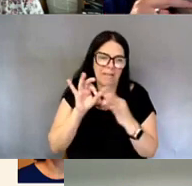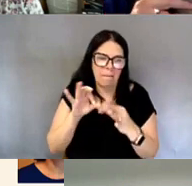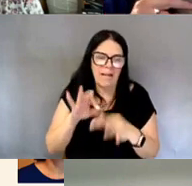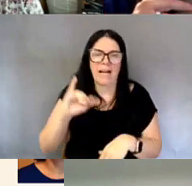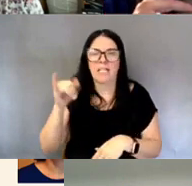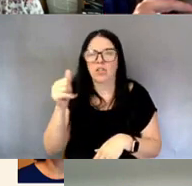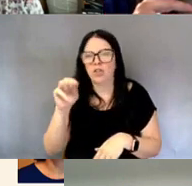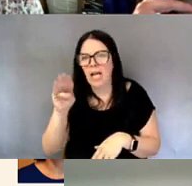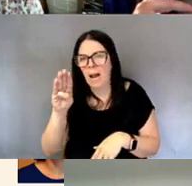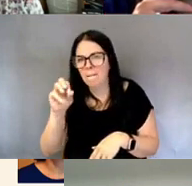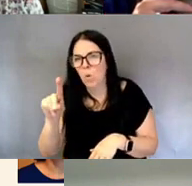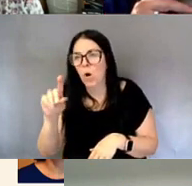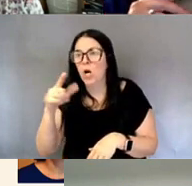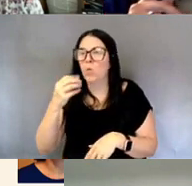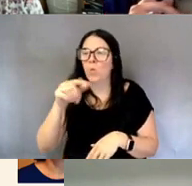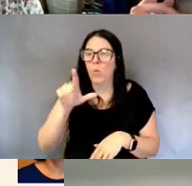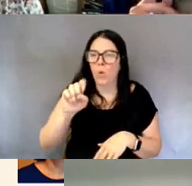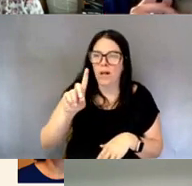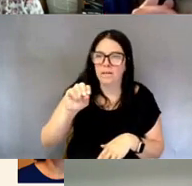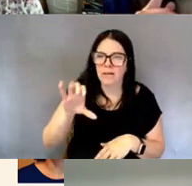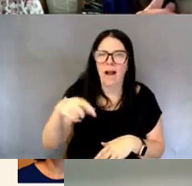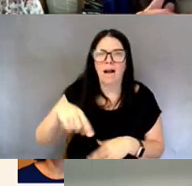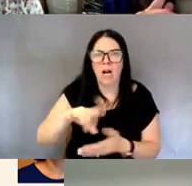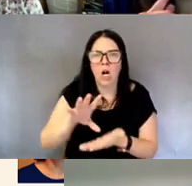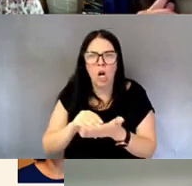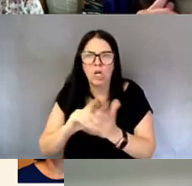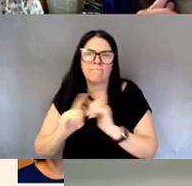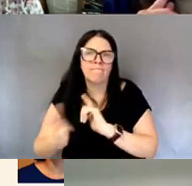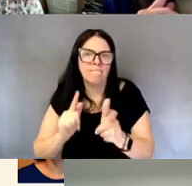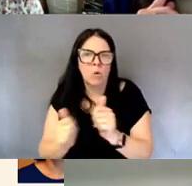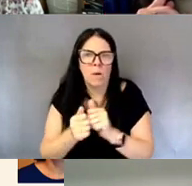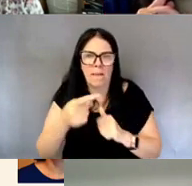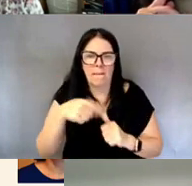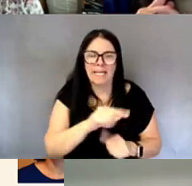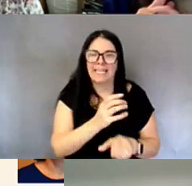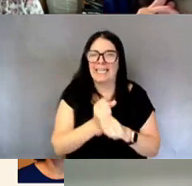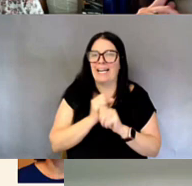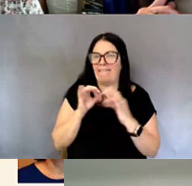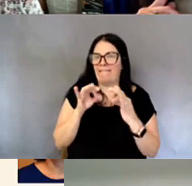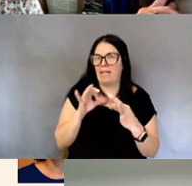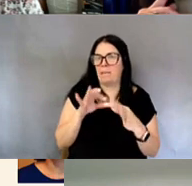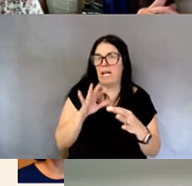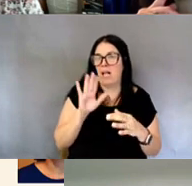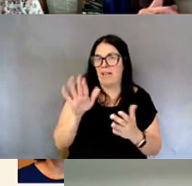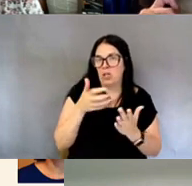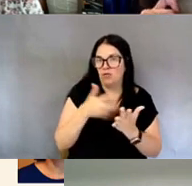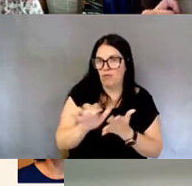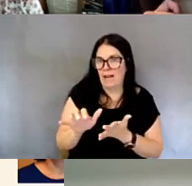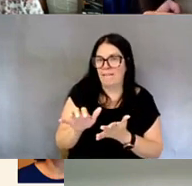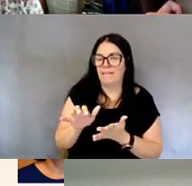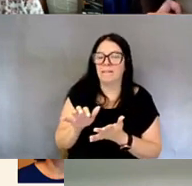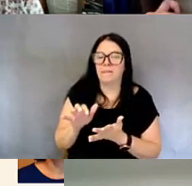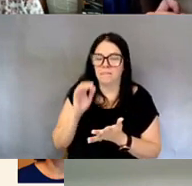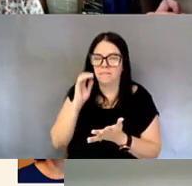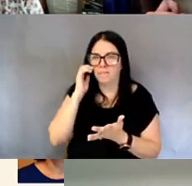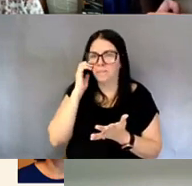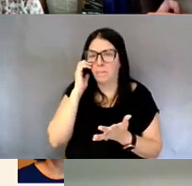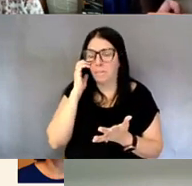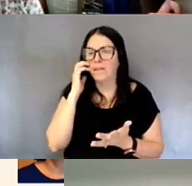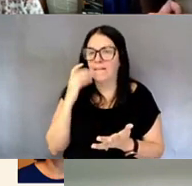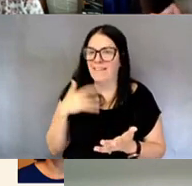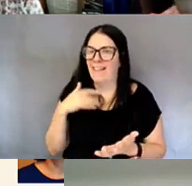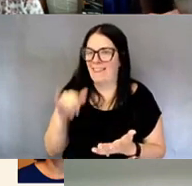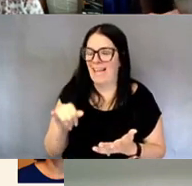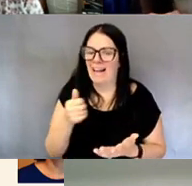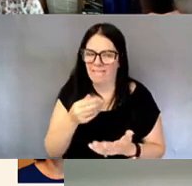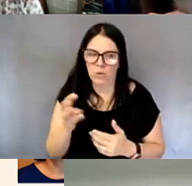Docs where a learner would collaborate with me to get feedback on their drafts and improve it. That's a couple of